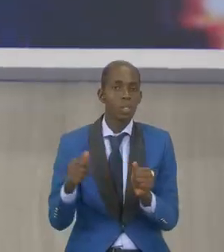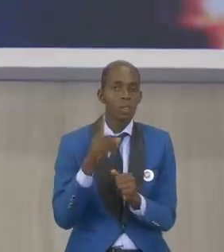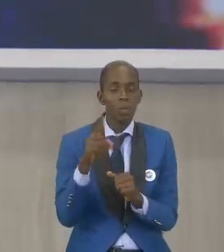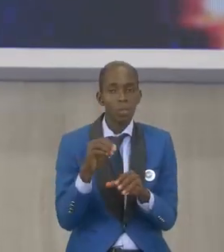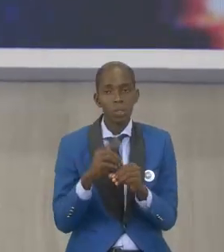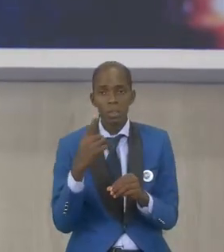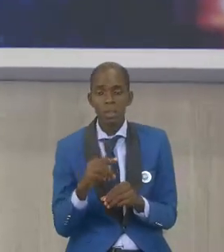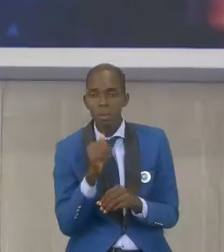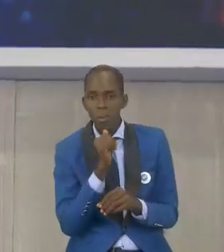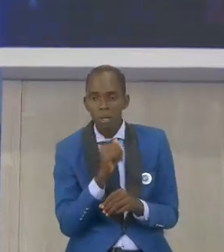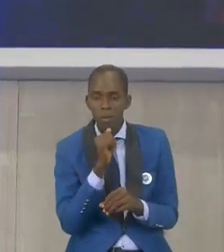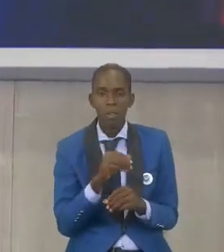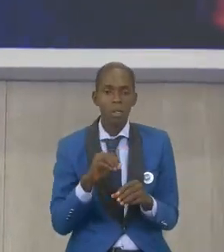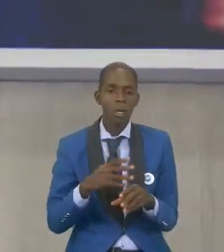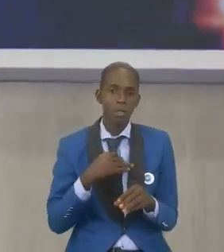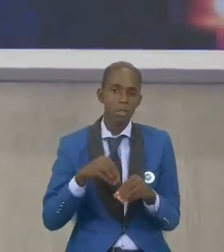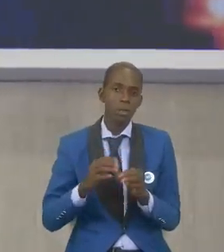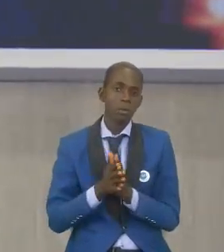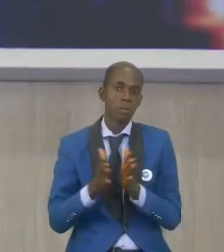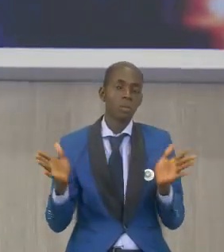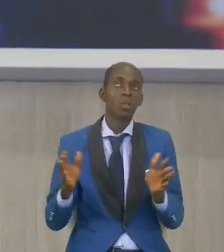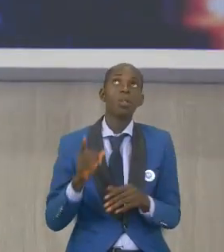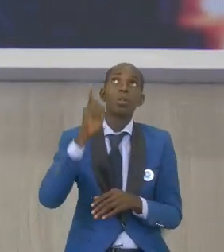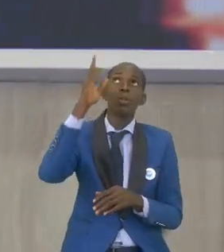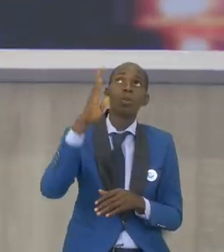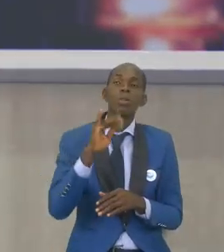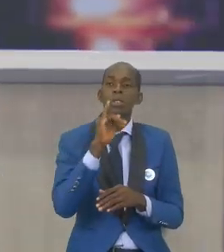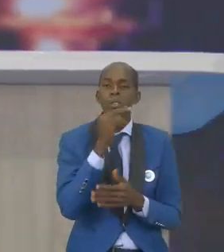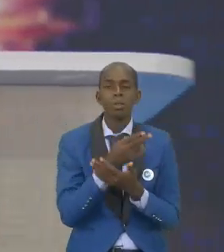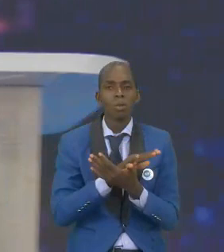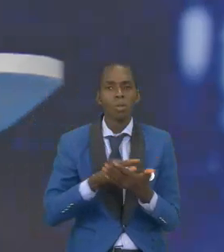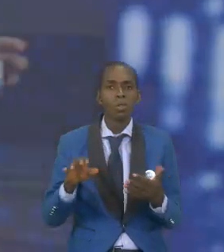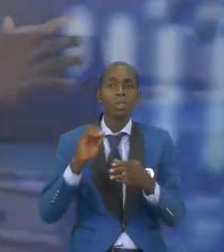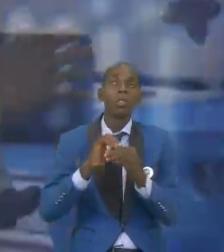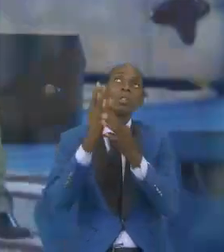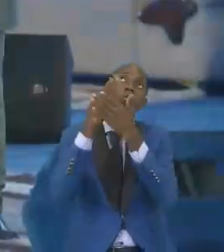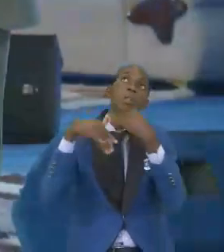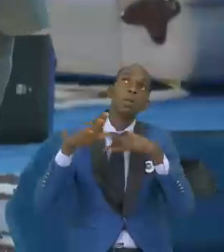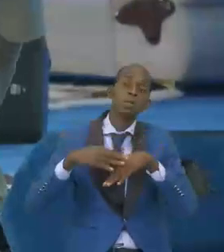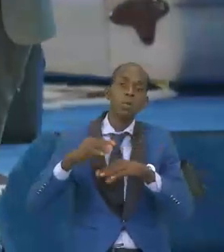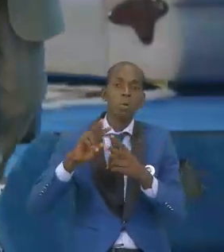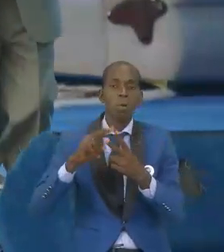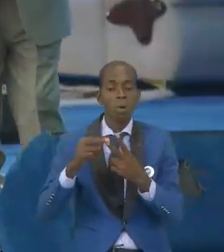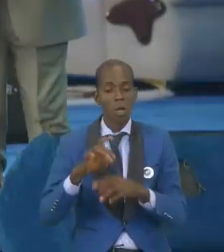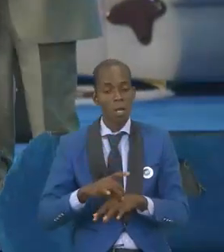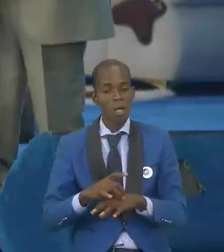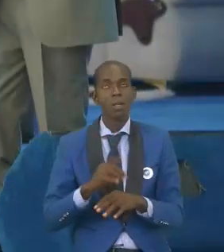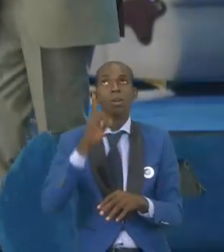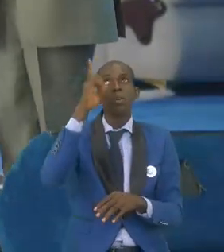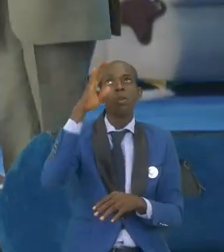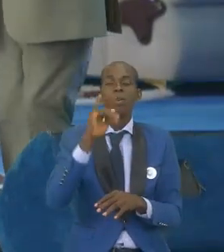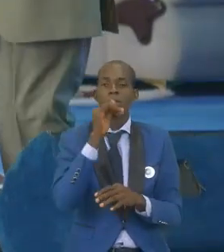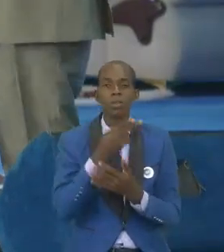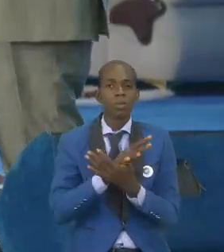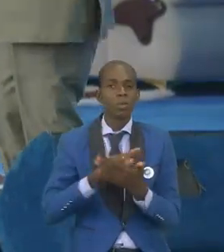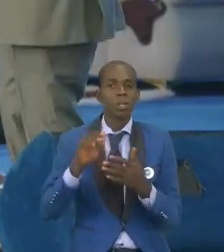in the public, God is holy. In heaven, on earth, God is holy. Every moment, every time,